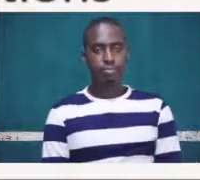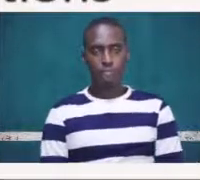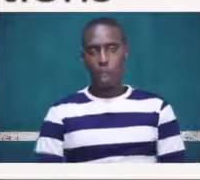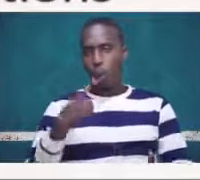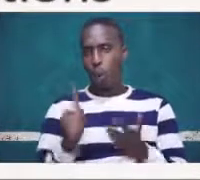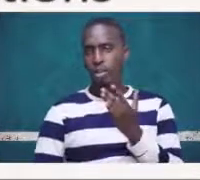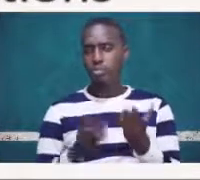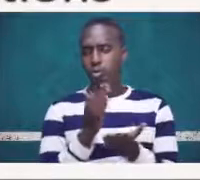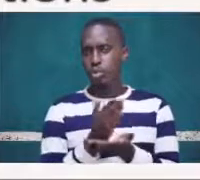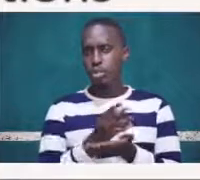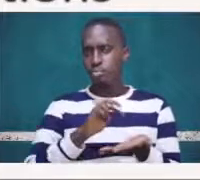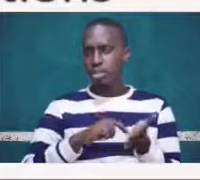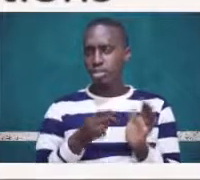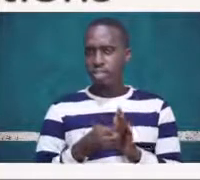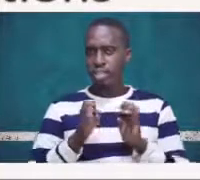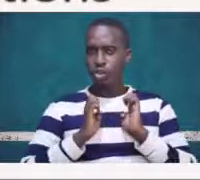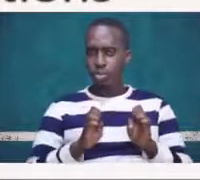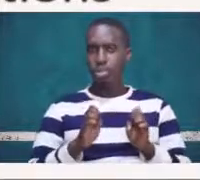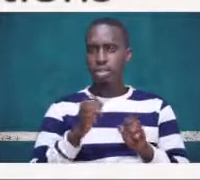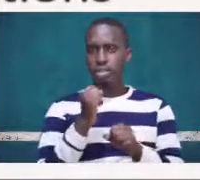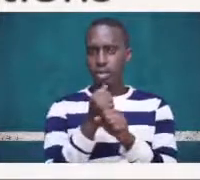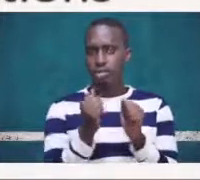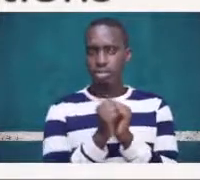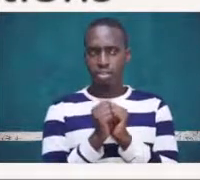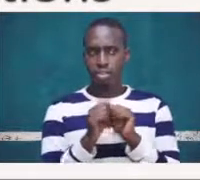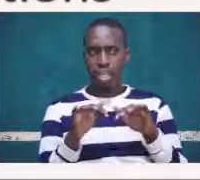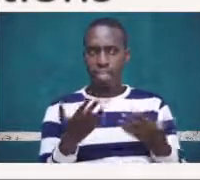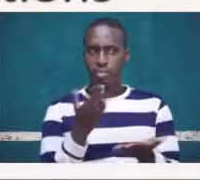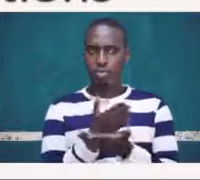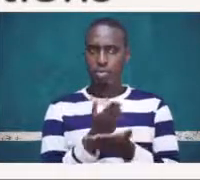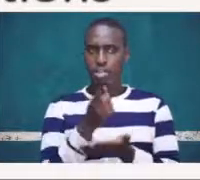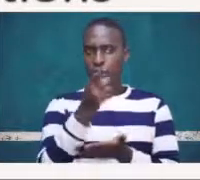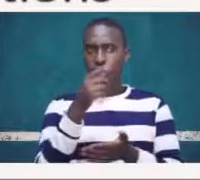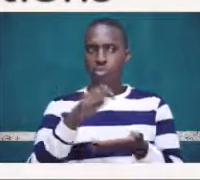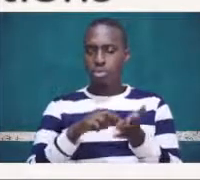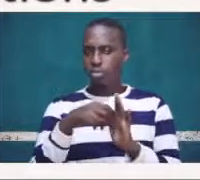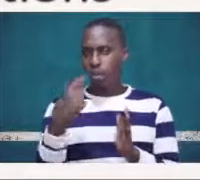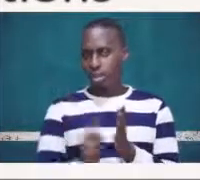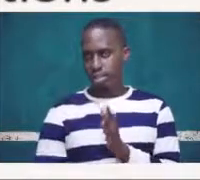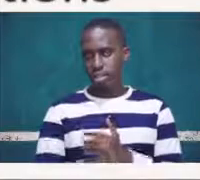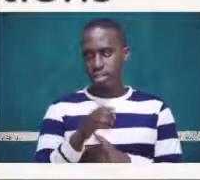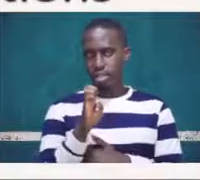What is meant by economic integration, learners? What is meant by economic integration?